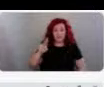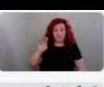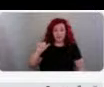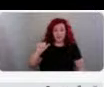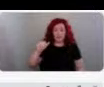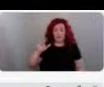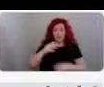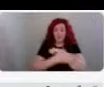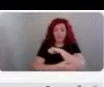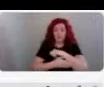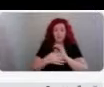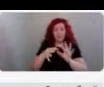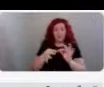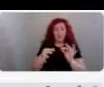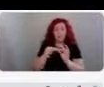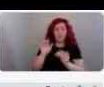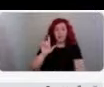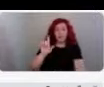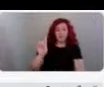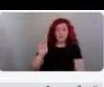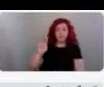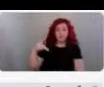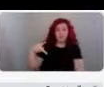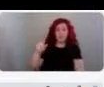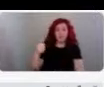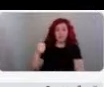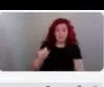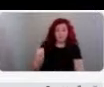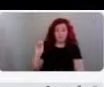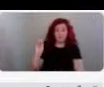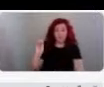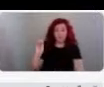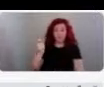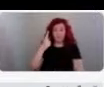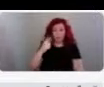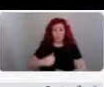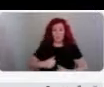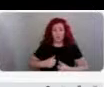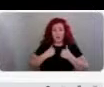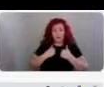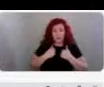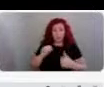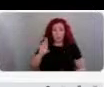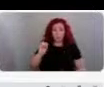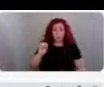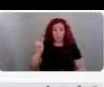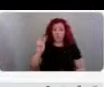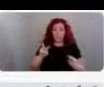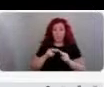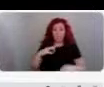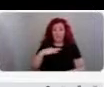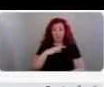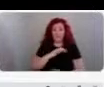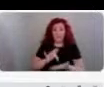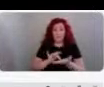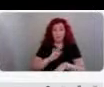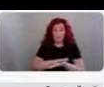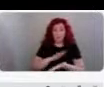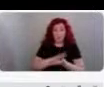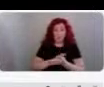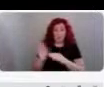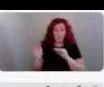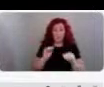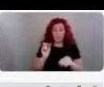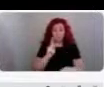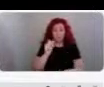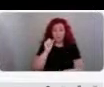10.0 we lived in oro valley when i was on the faculty of the medical school and we moved back to arizona about five years ago